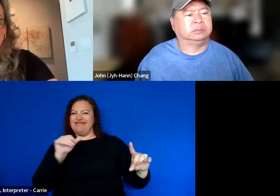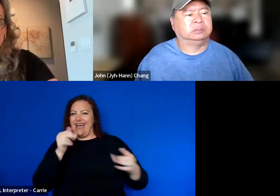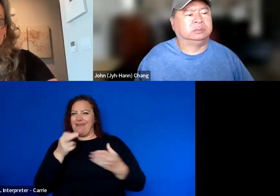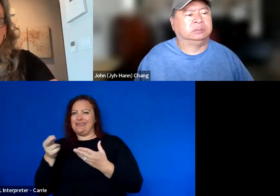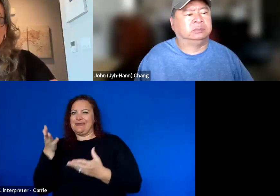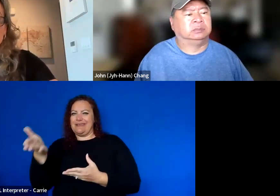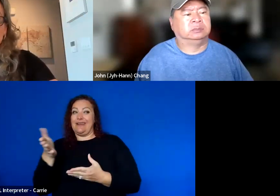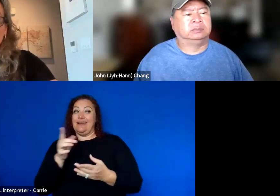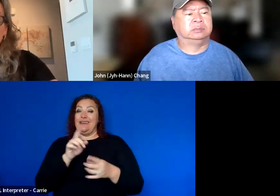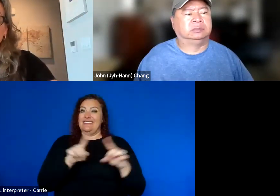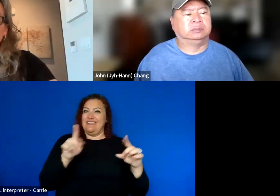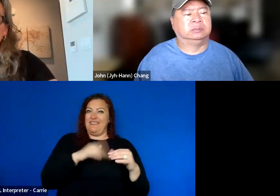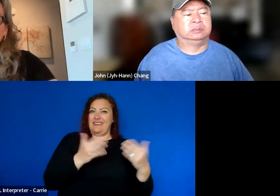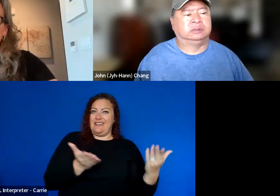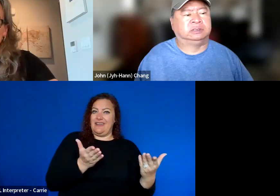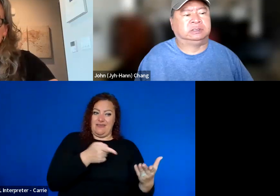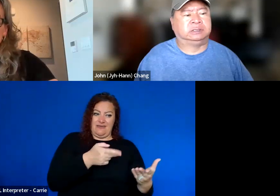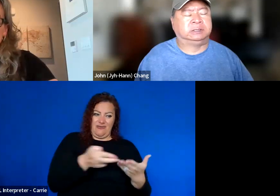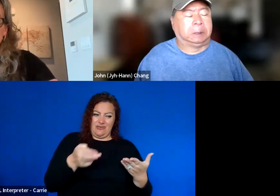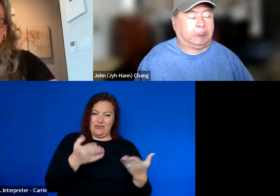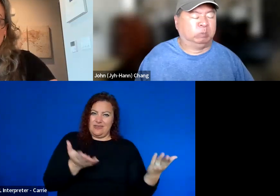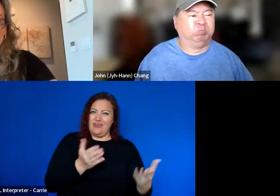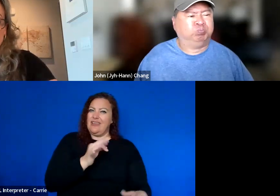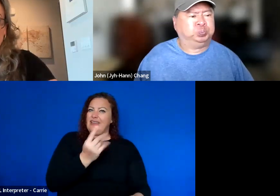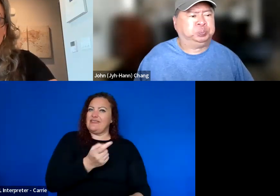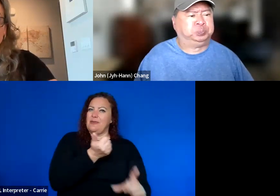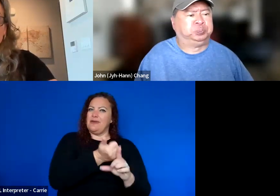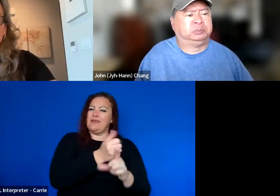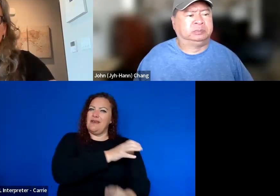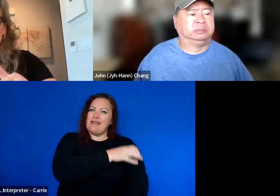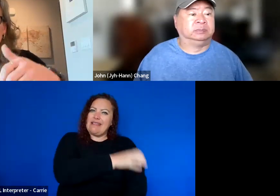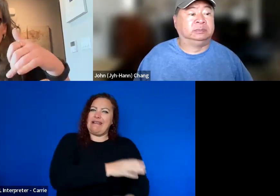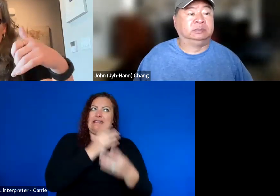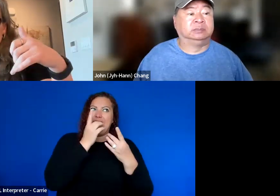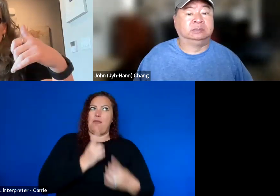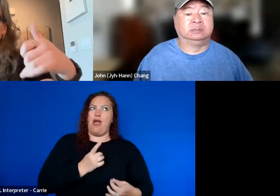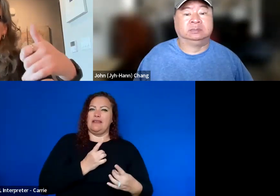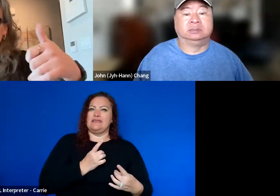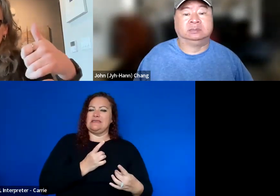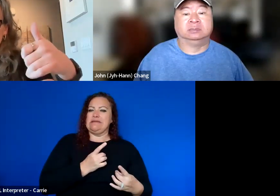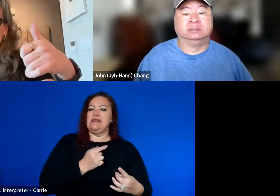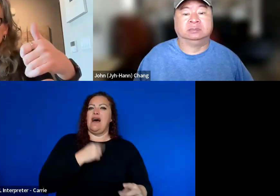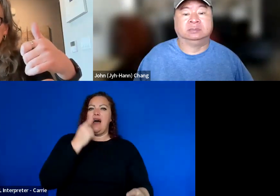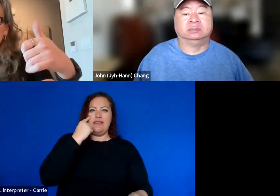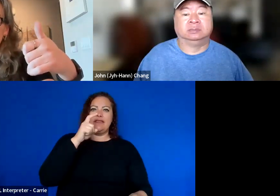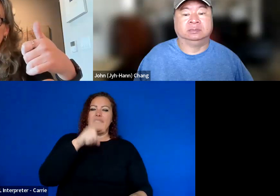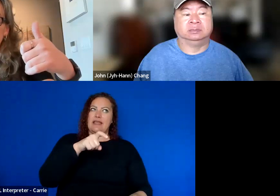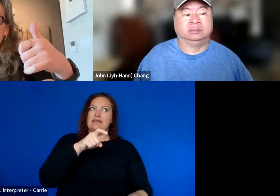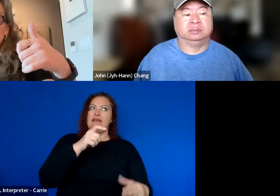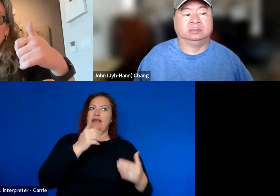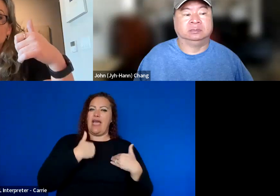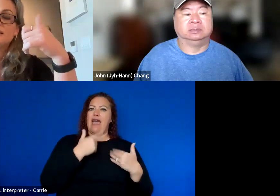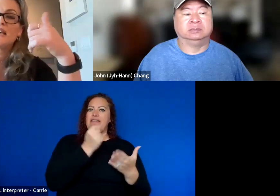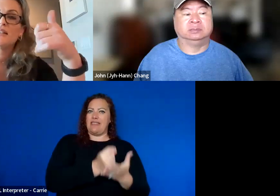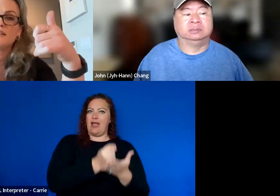resources, if somebody is that clinically depressed, I think they need to be in therapy. They need to be in